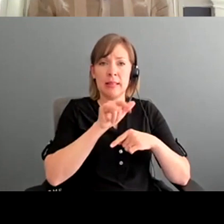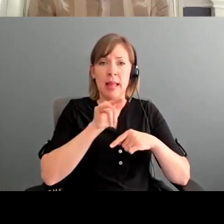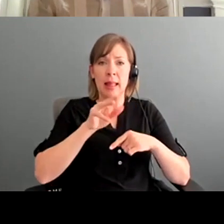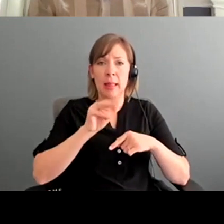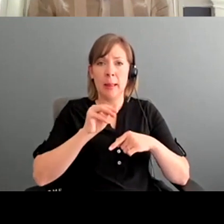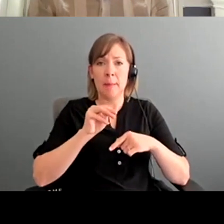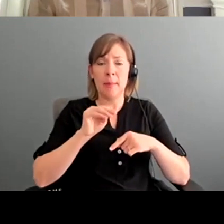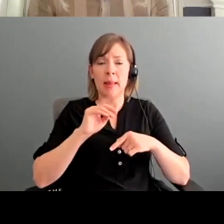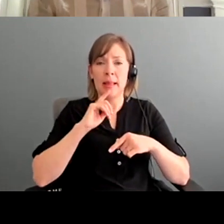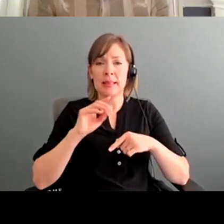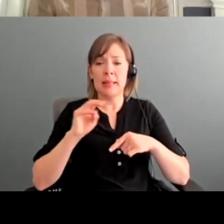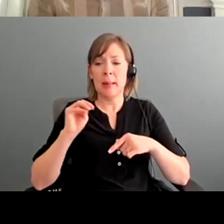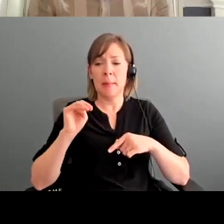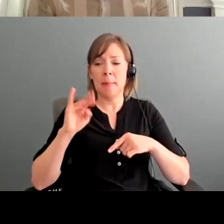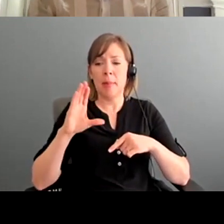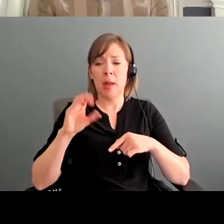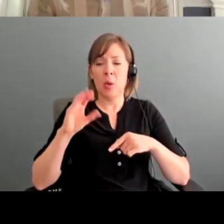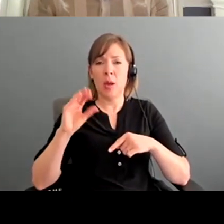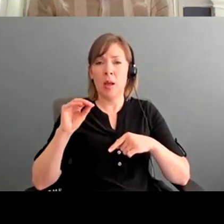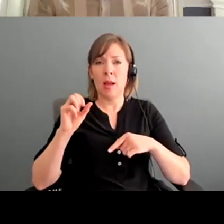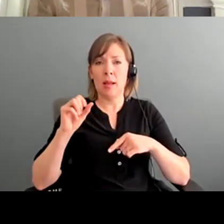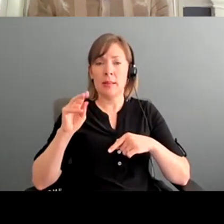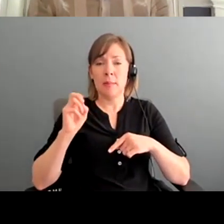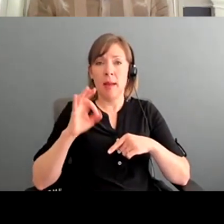a microcosm of society, right?